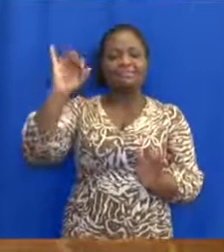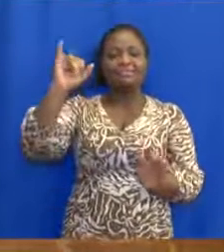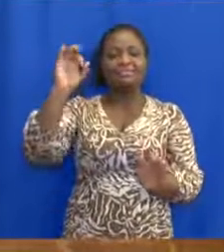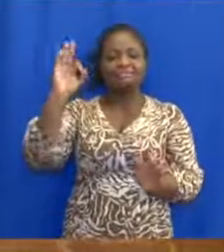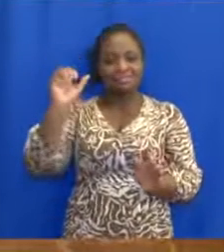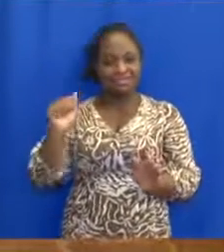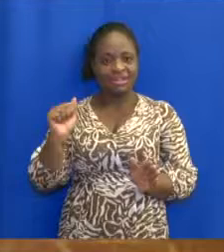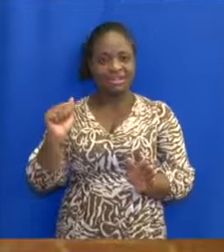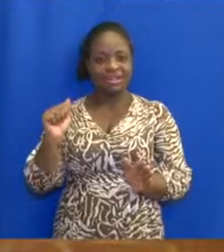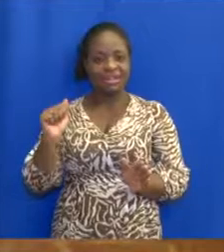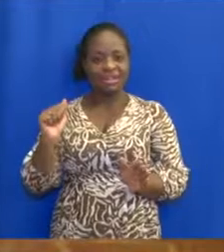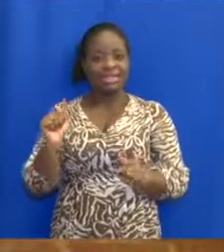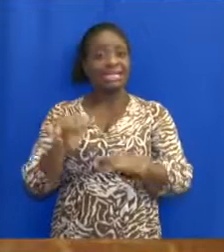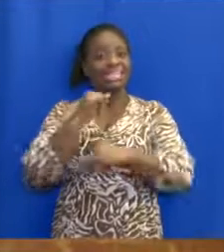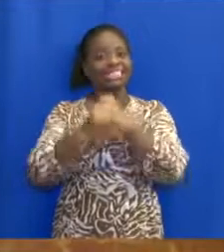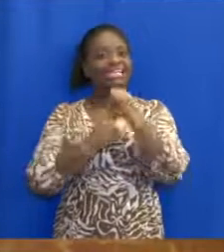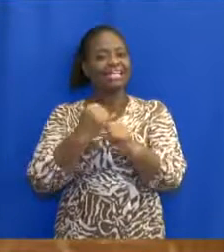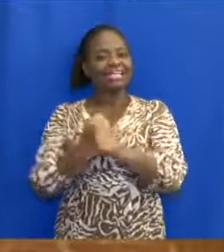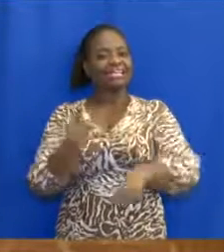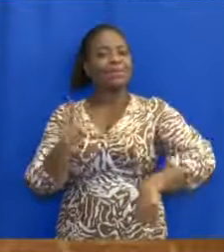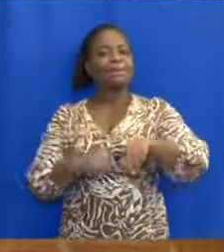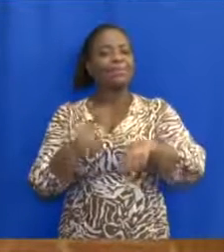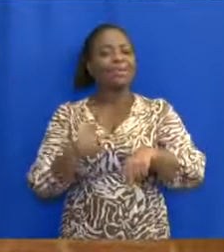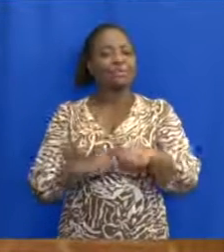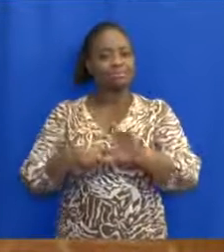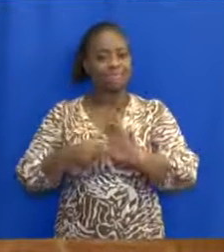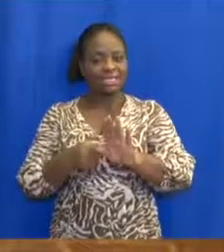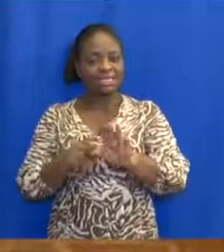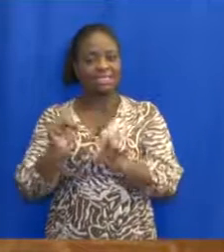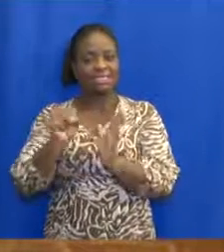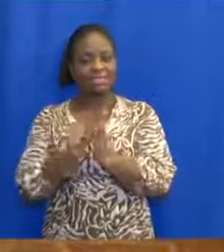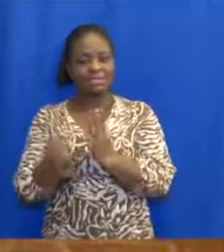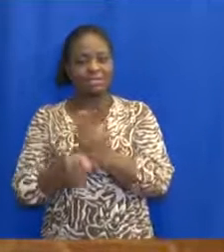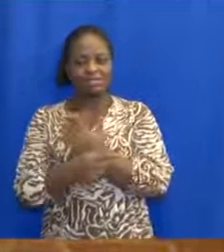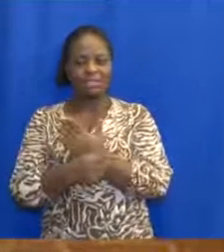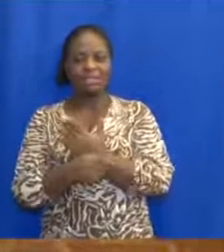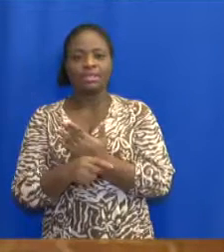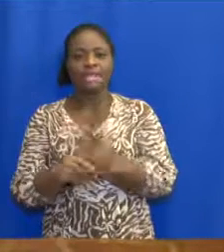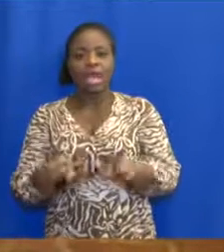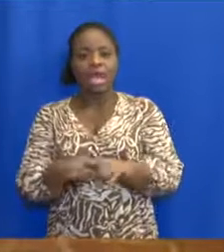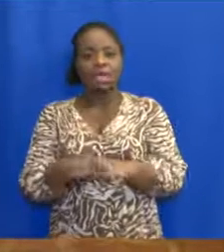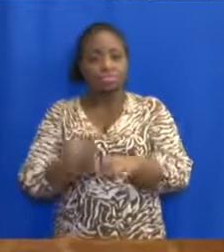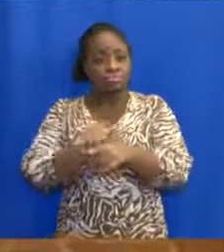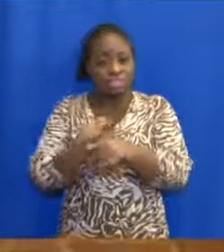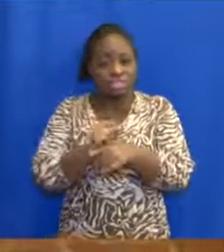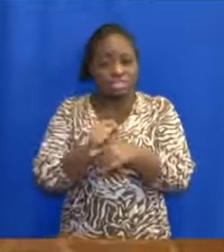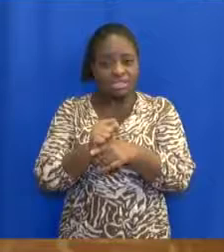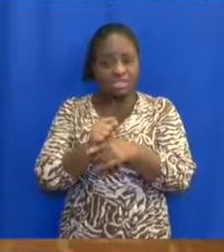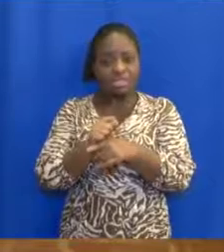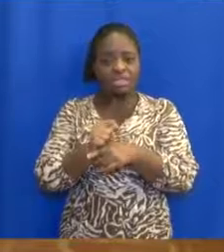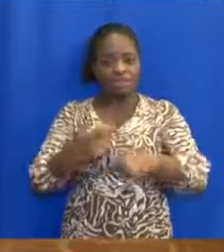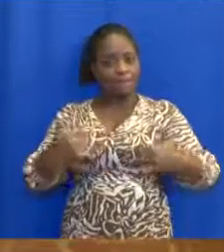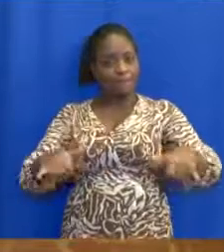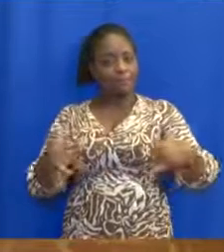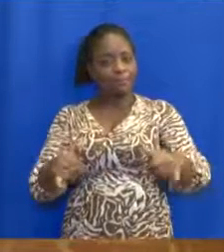and CAF sanctioned international matches which begin in September. Whilst in training, the